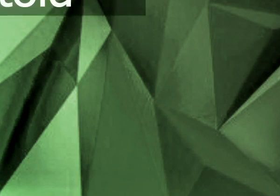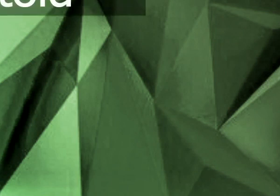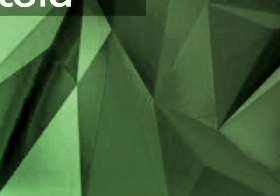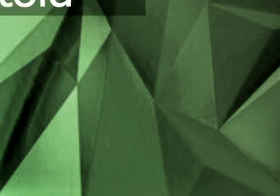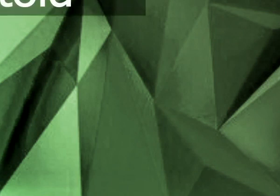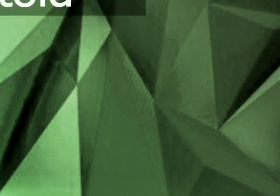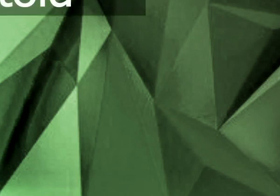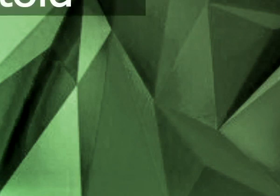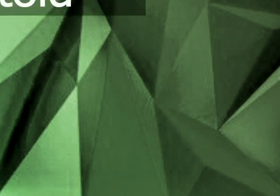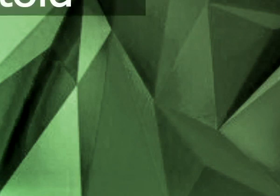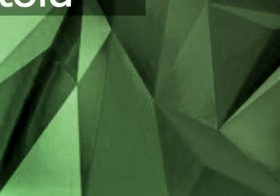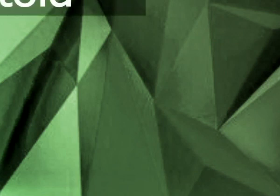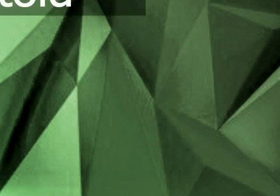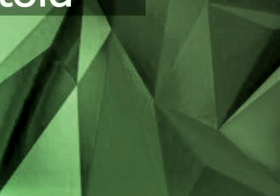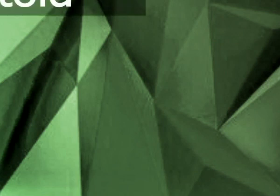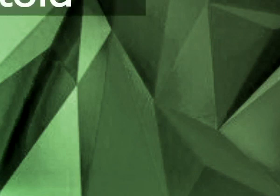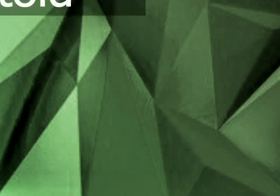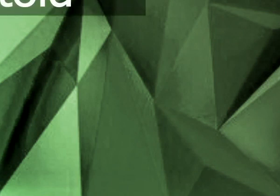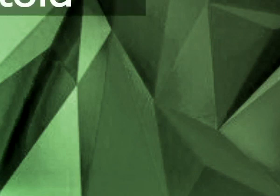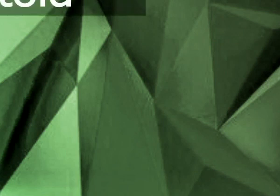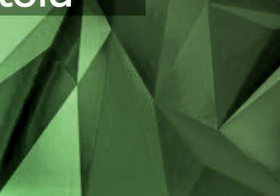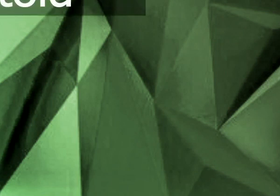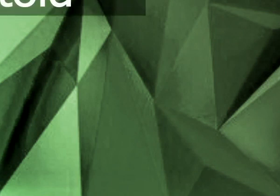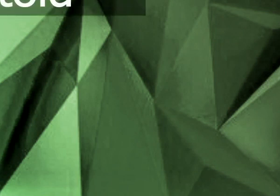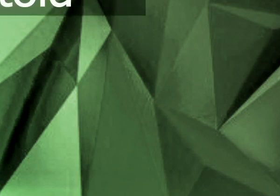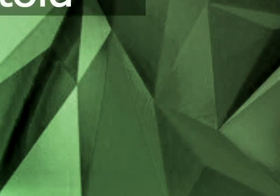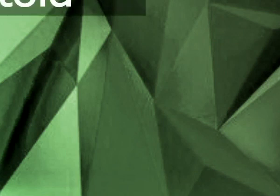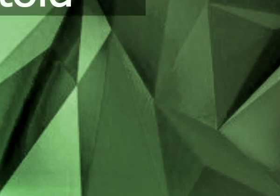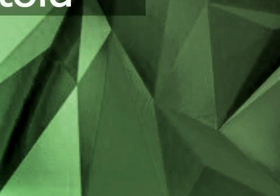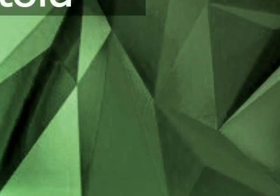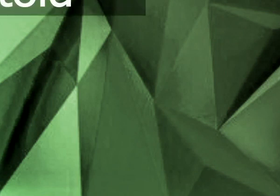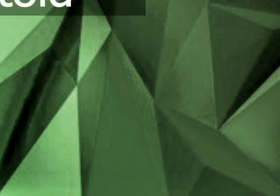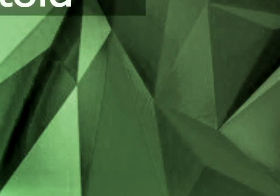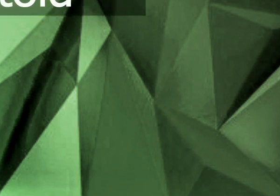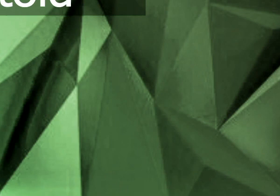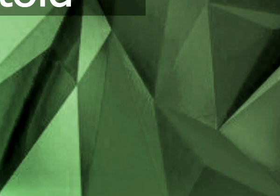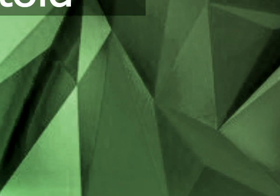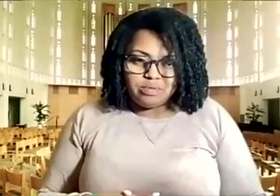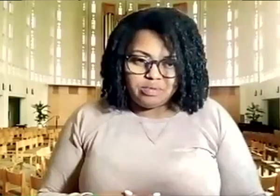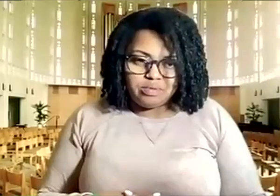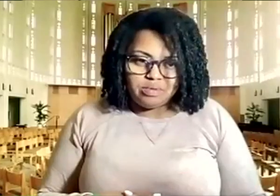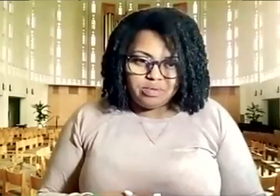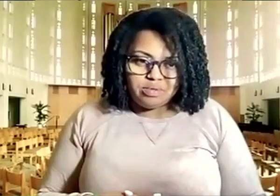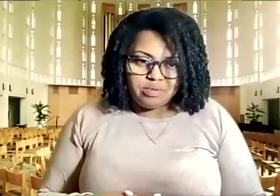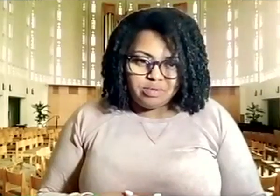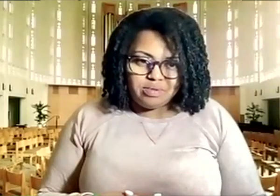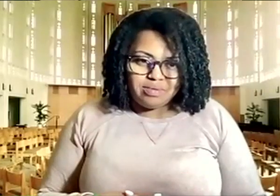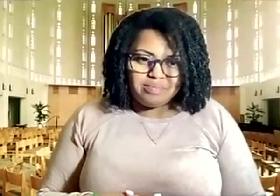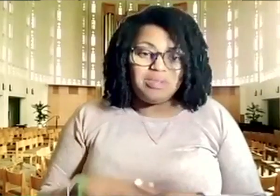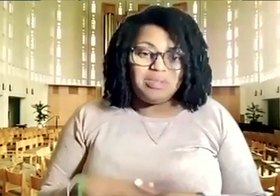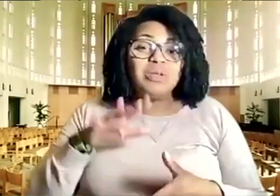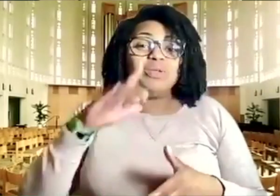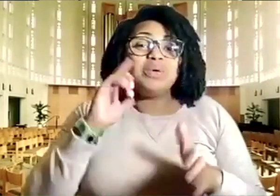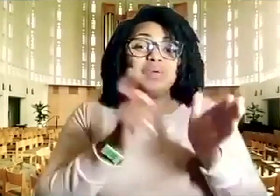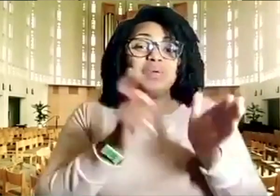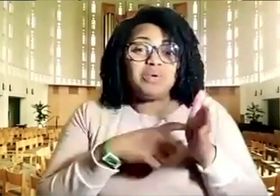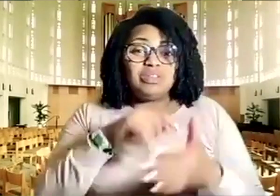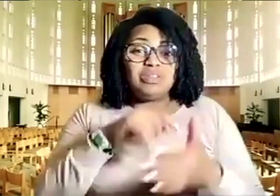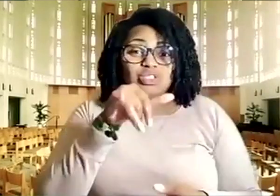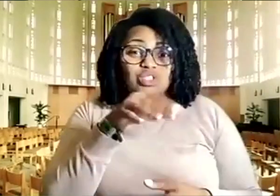You'll notice Joe kindly played the piano without expecting me up here to sing. We'll save you from that.